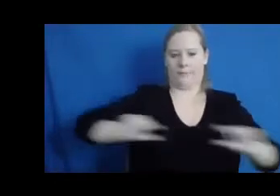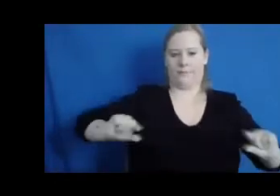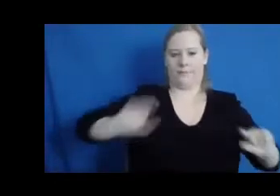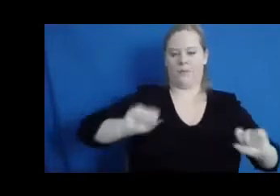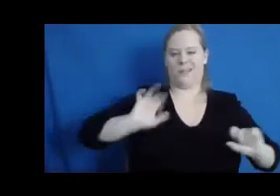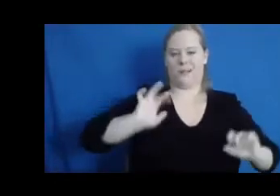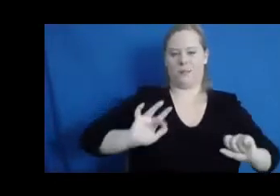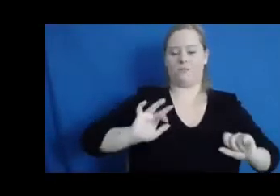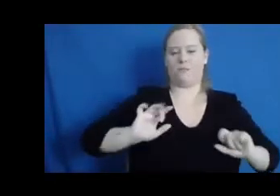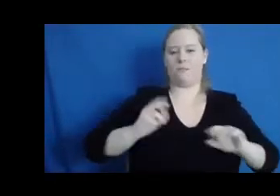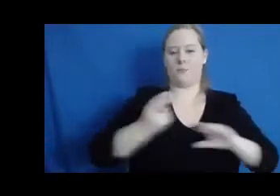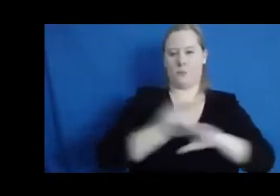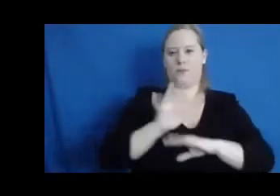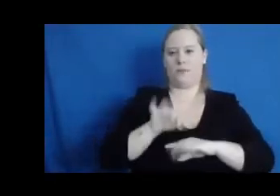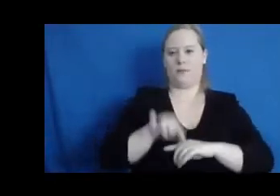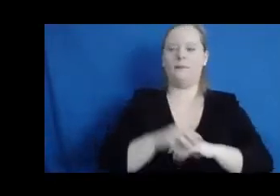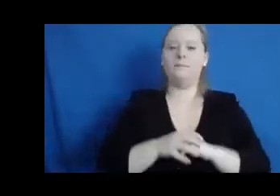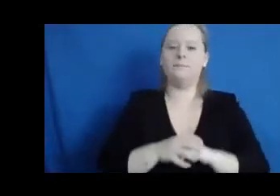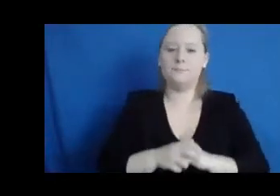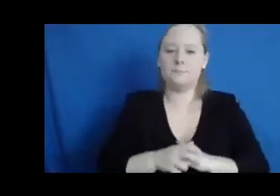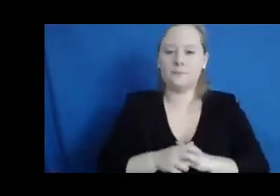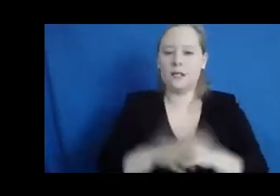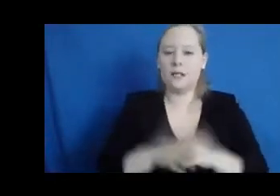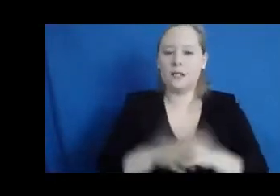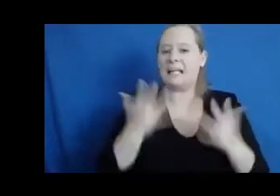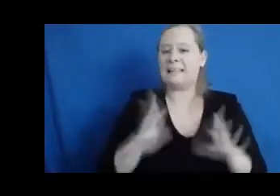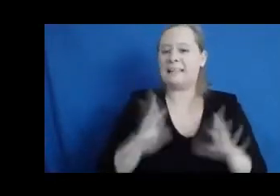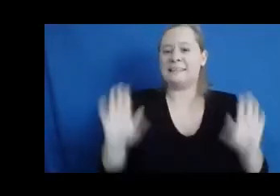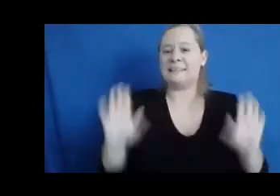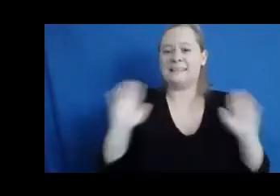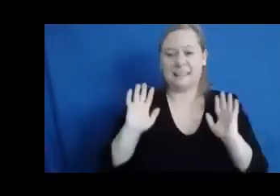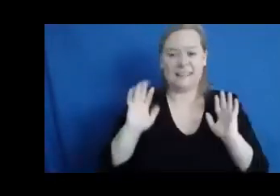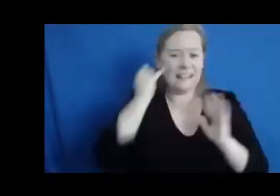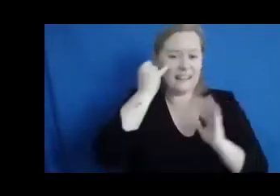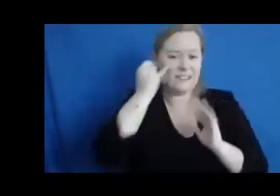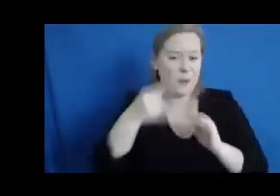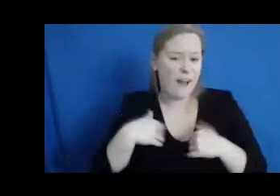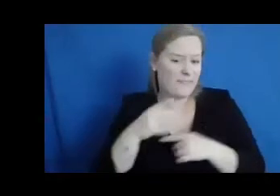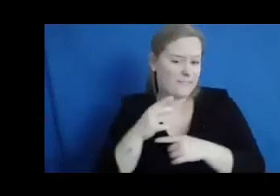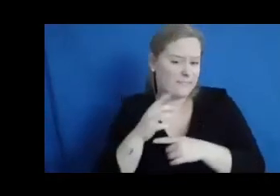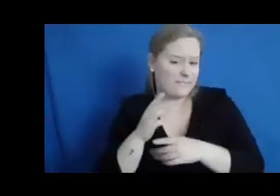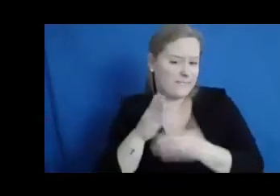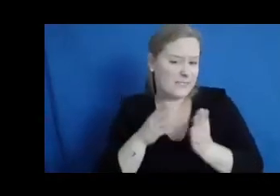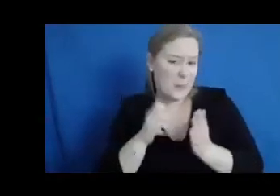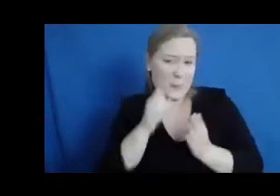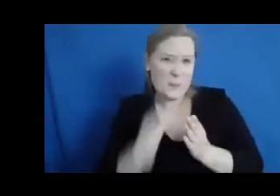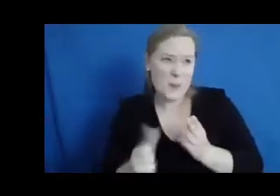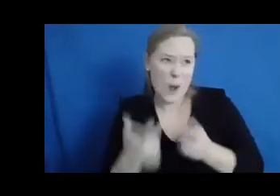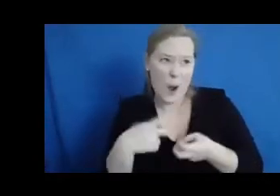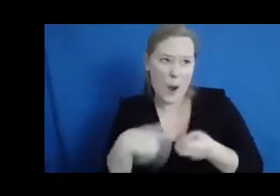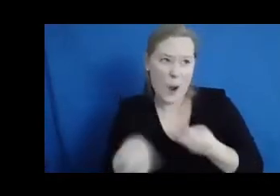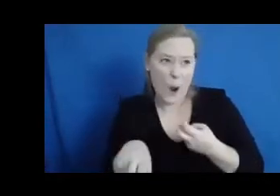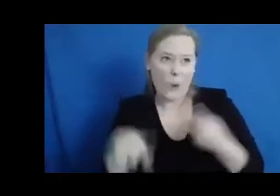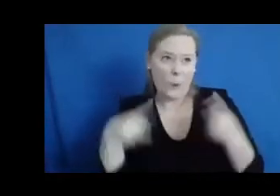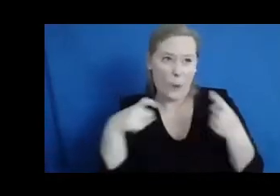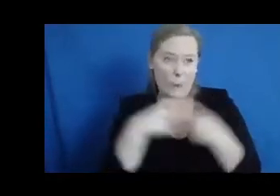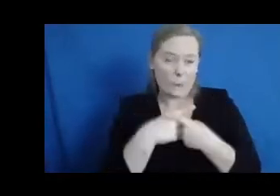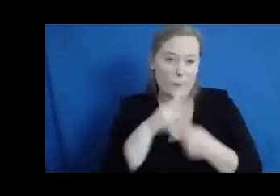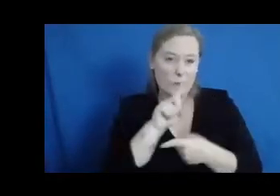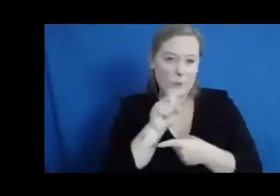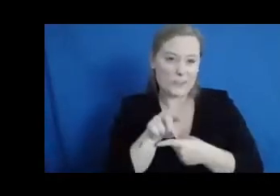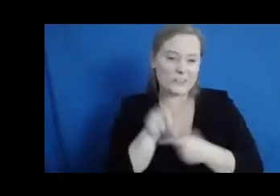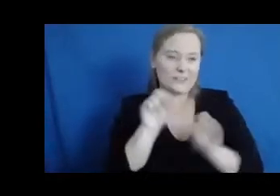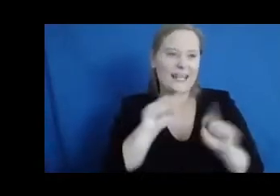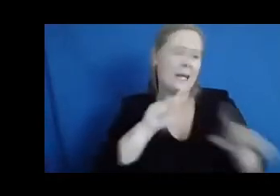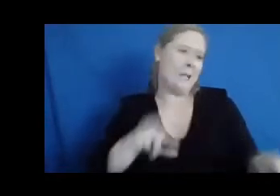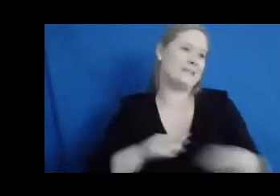for presentation now. If you guys have some not hard questions, I'd be happy to try to answer them.